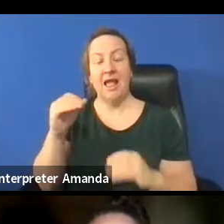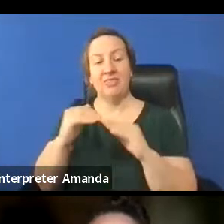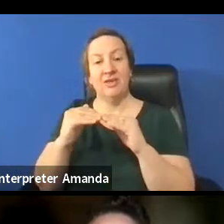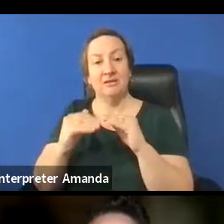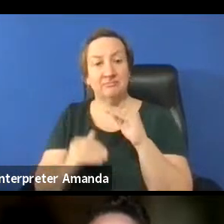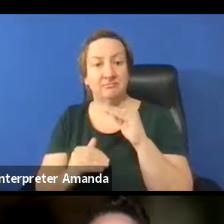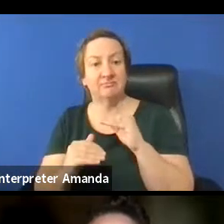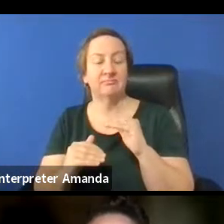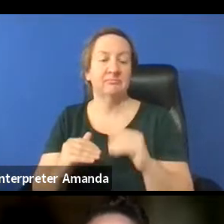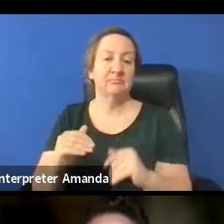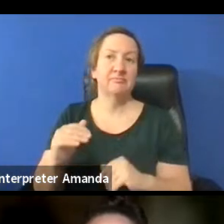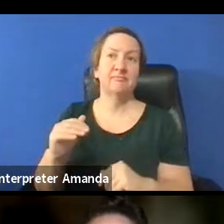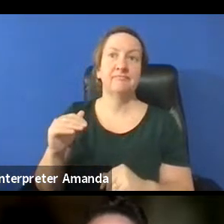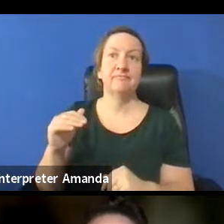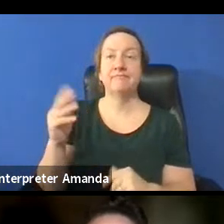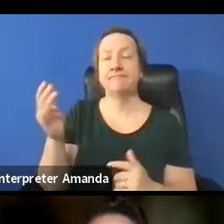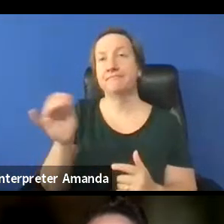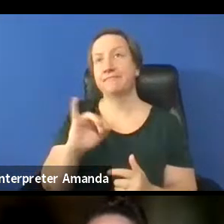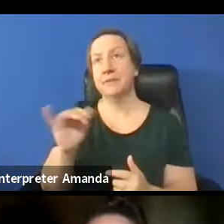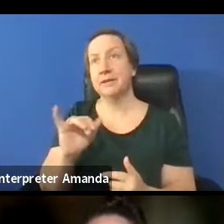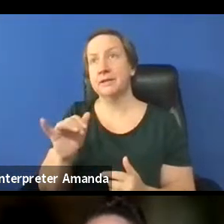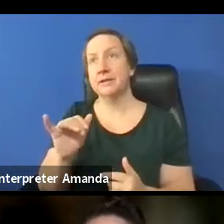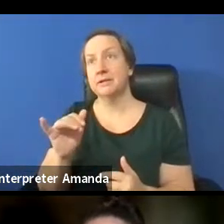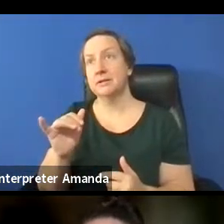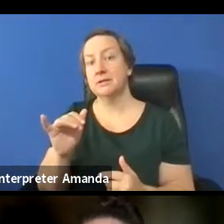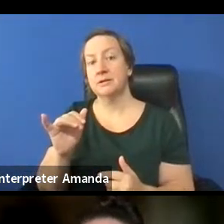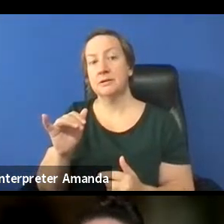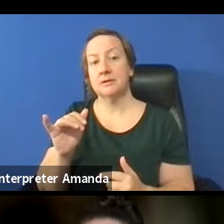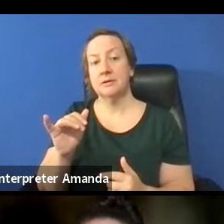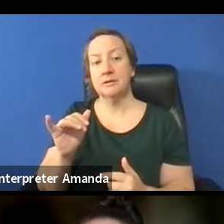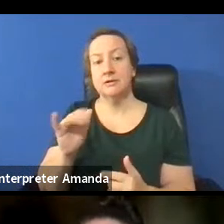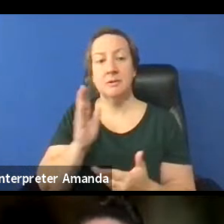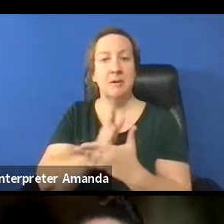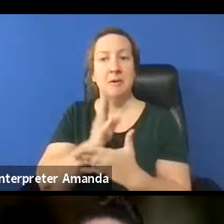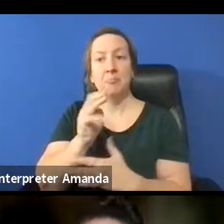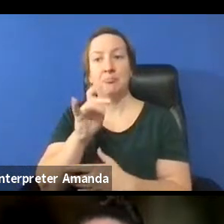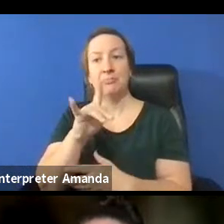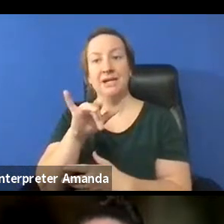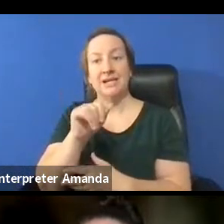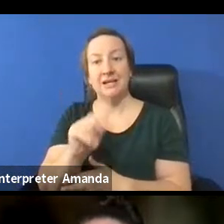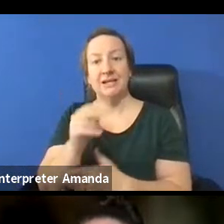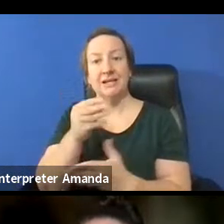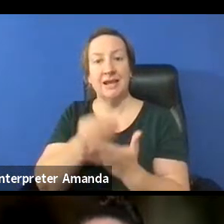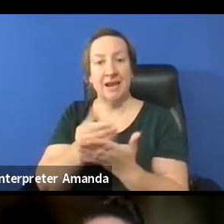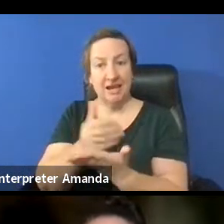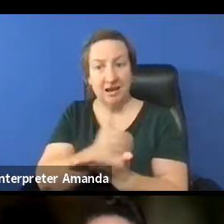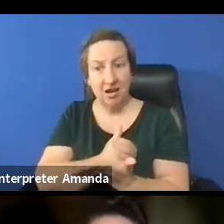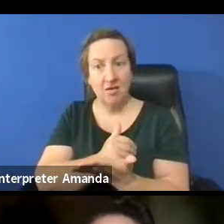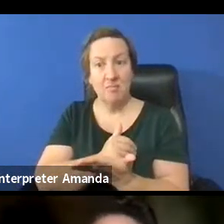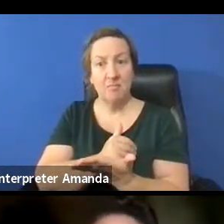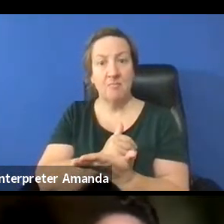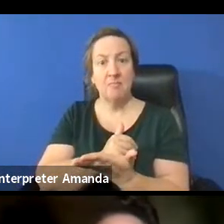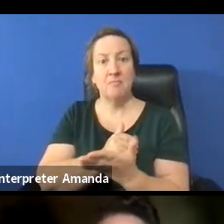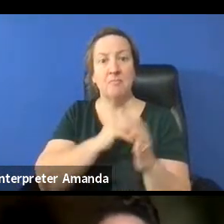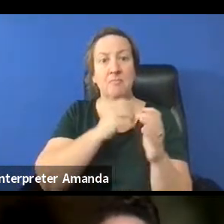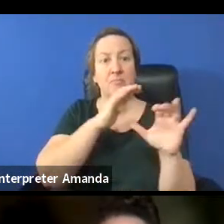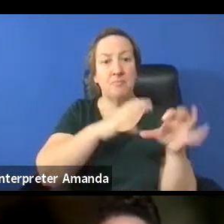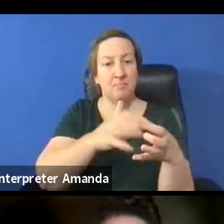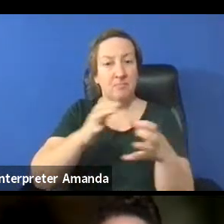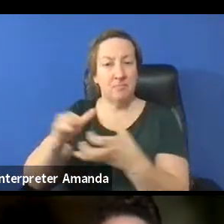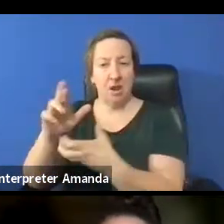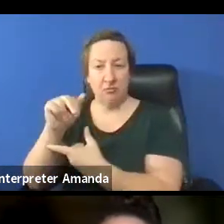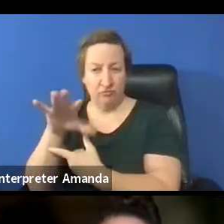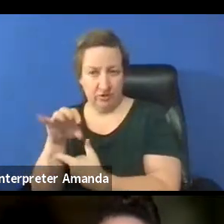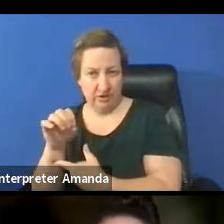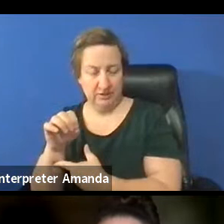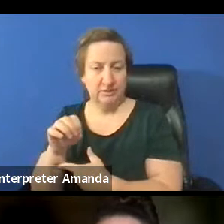to the extent of, like, say, median incomes by race. But there's certainly more we can that we